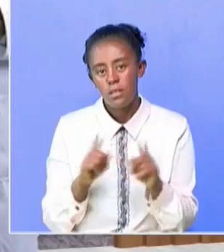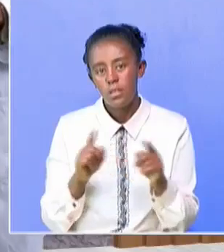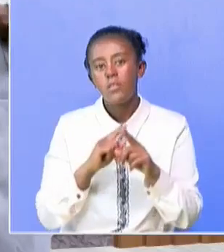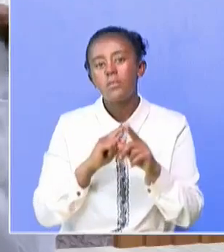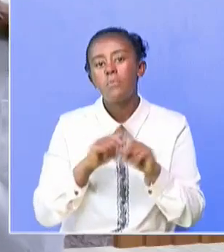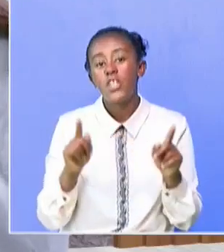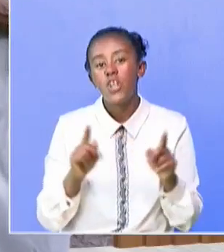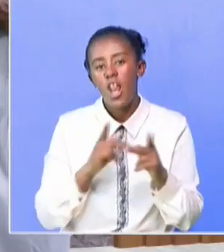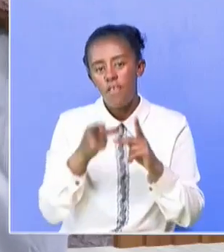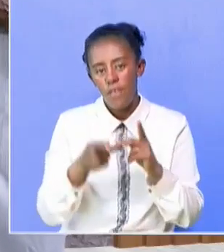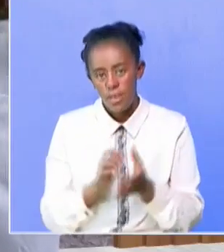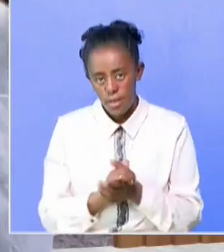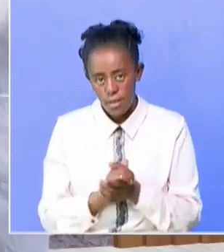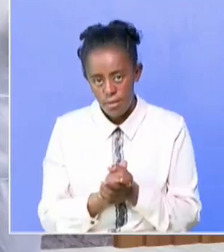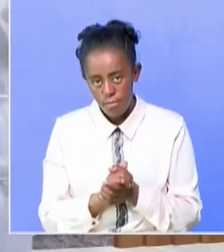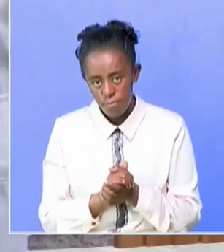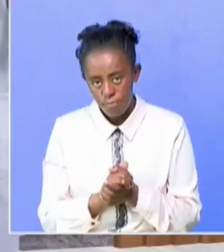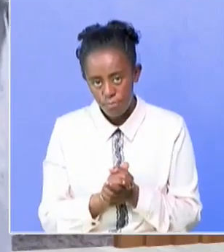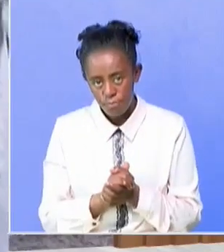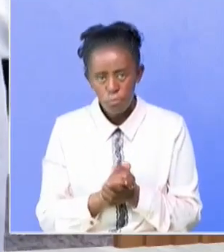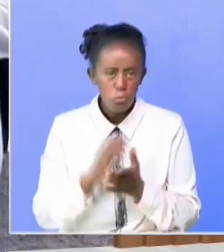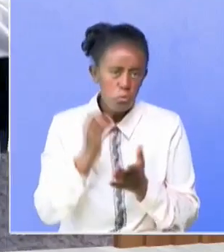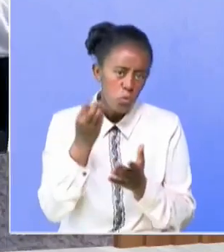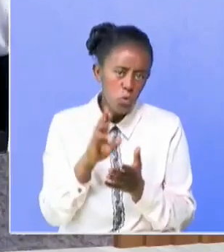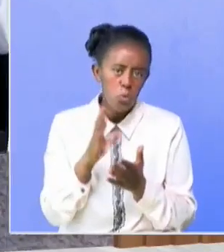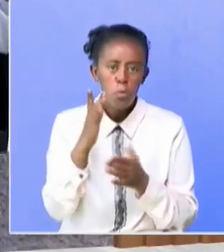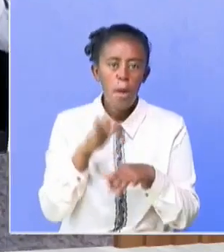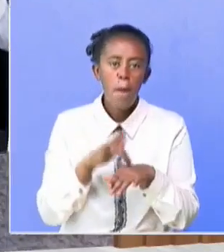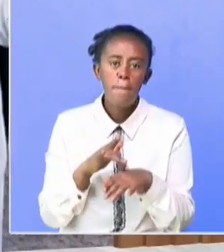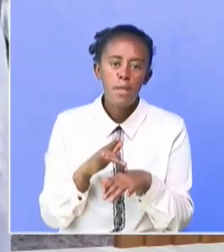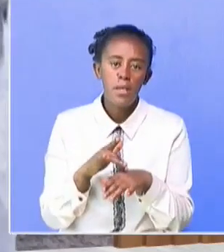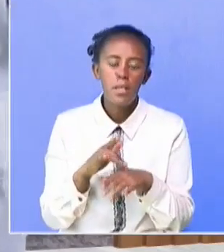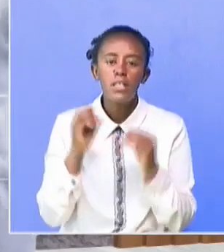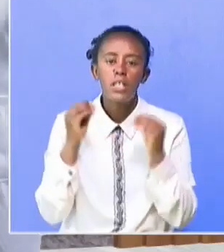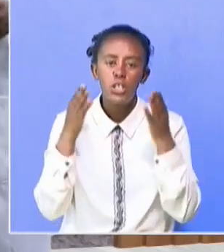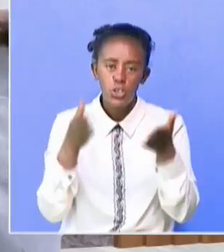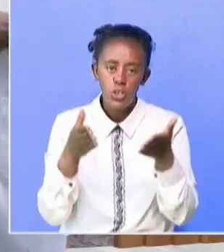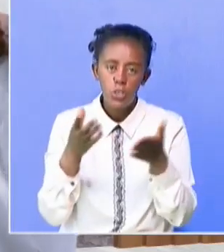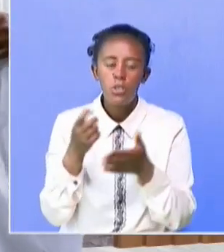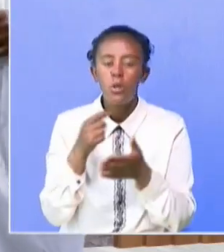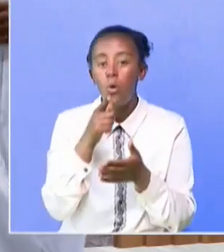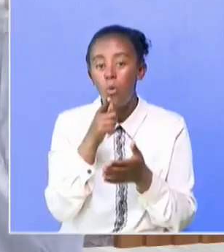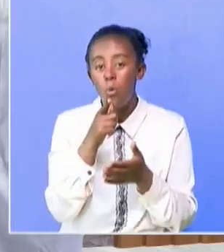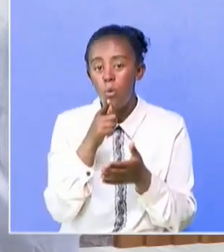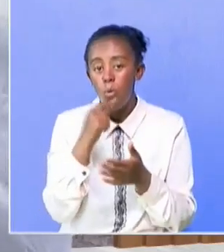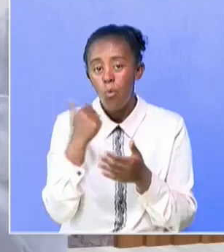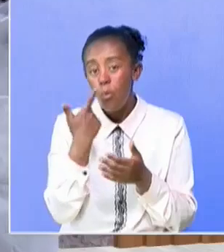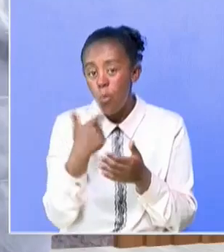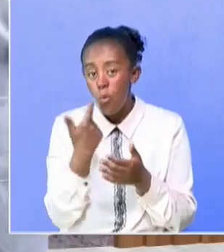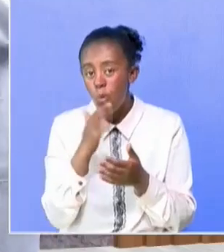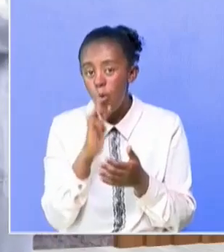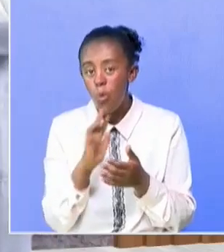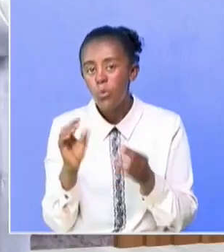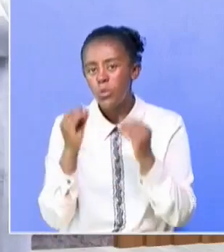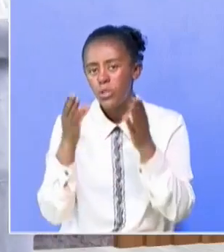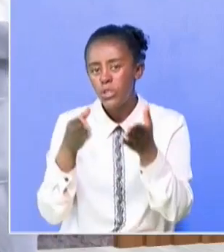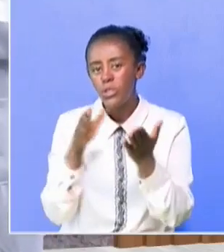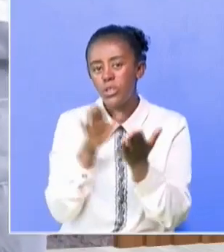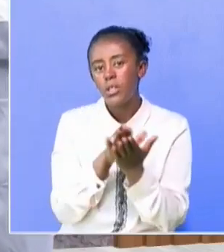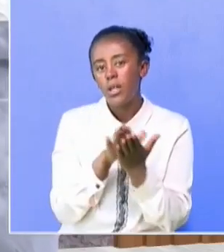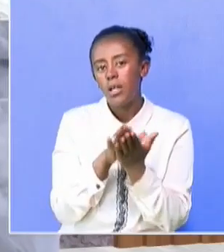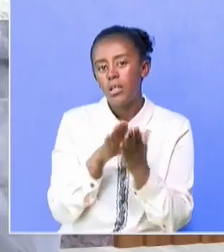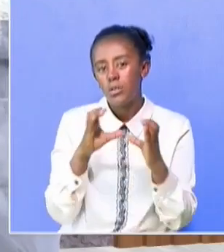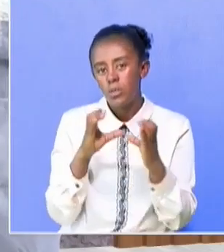events. Or maybe the teachers who are just teaching in that grade